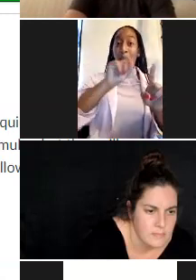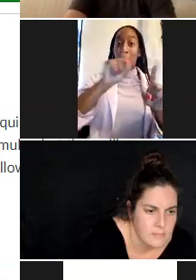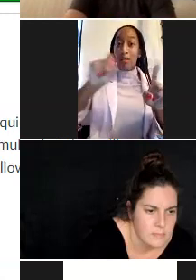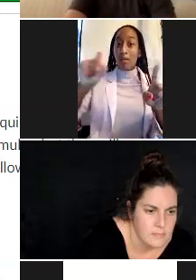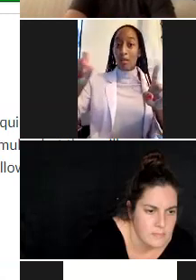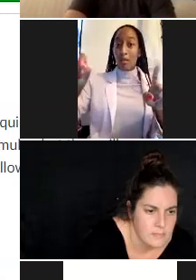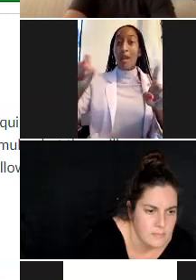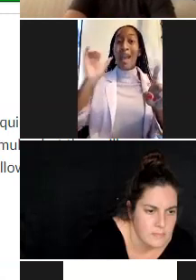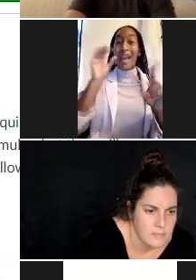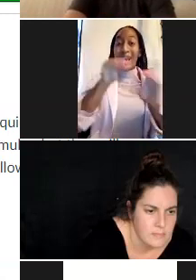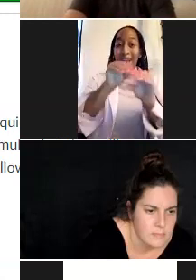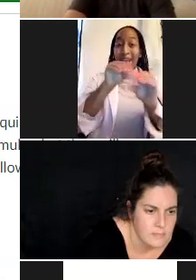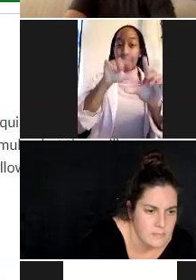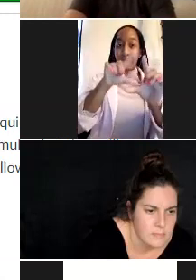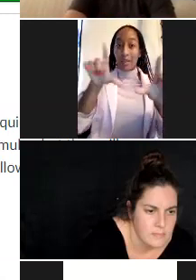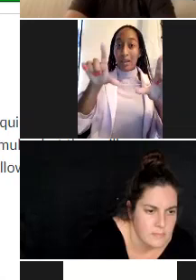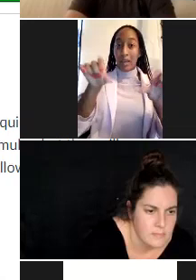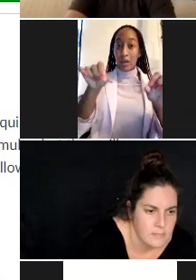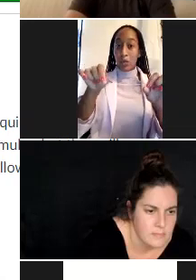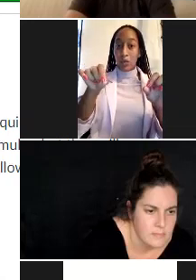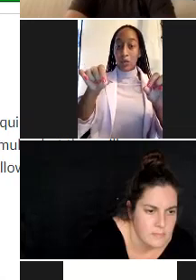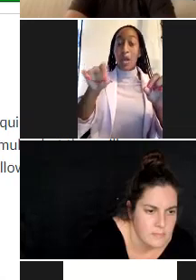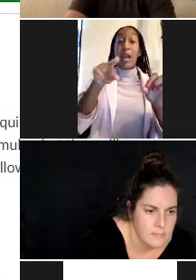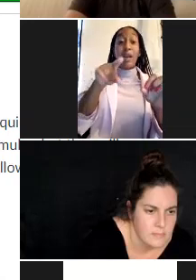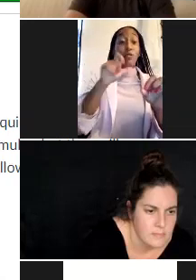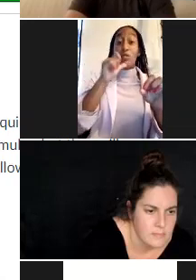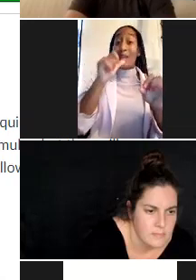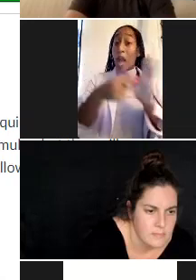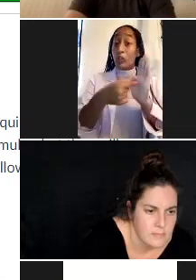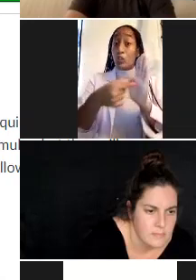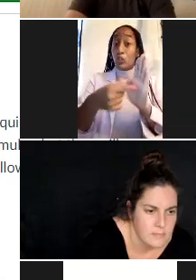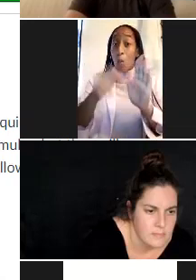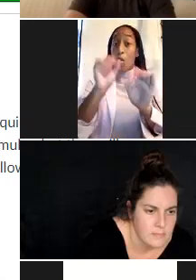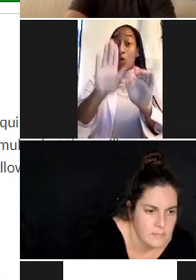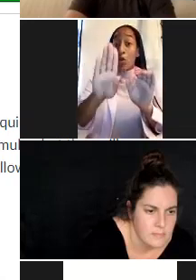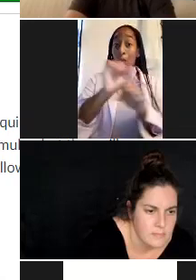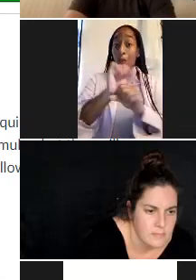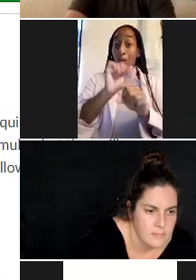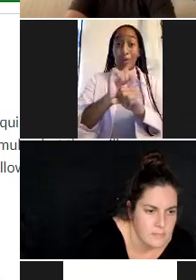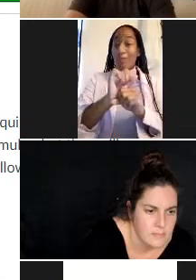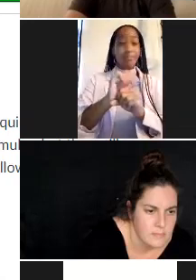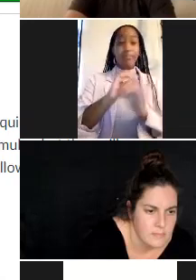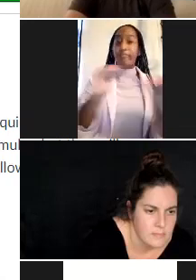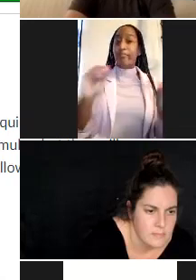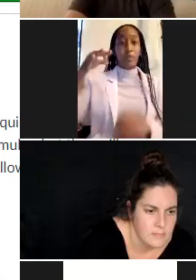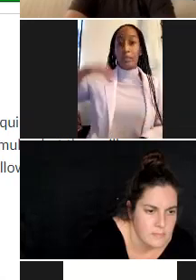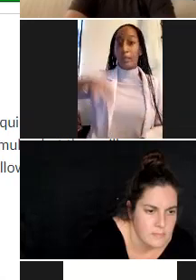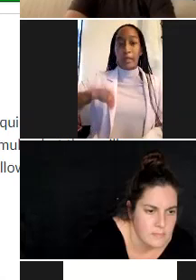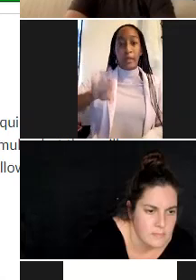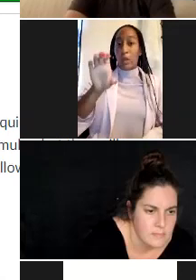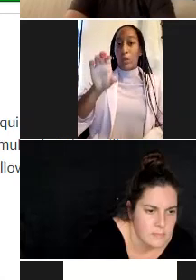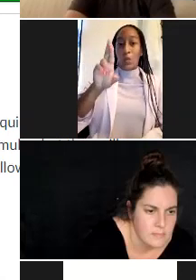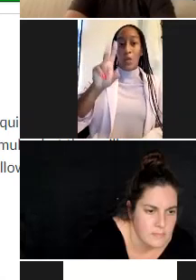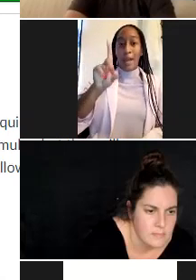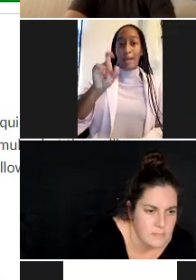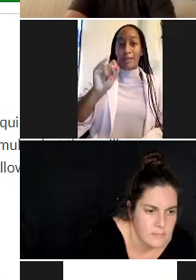credit, even if your answer is correct. Okay. And if there are any specific instructions with the problem, it will be stated with